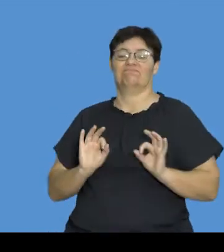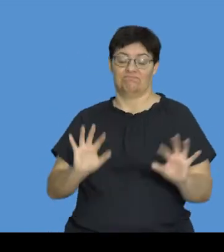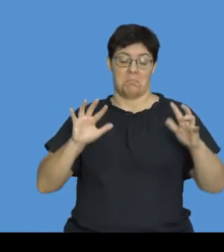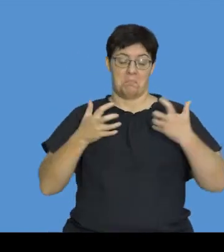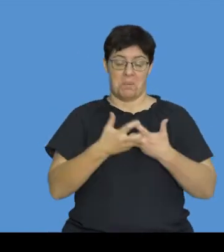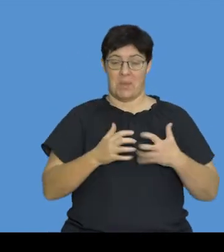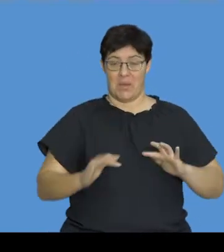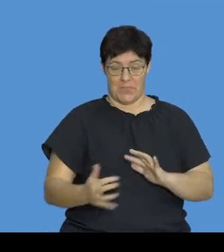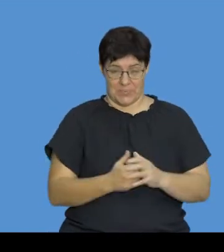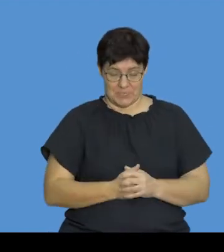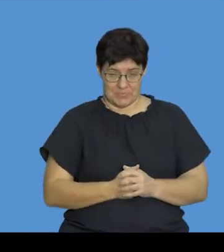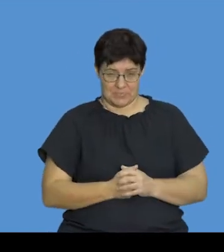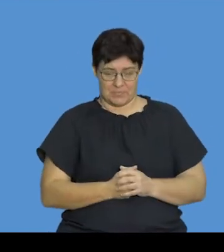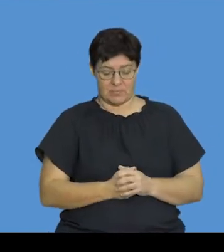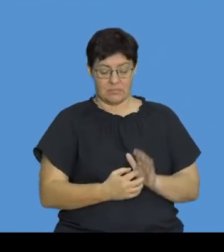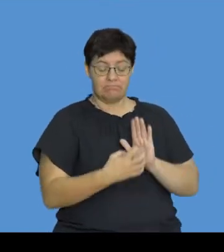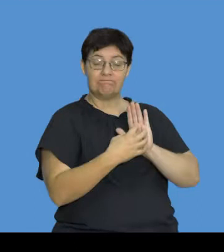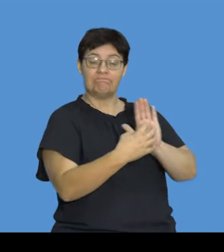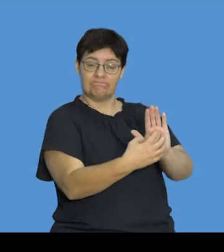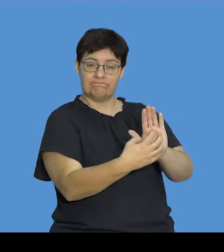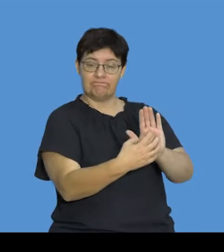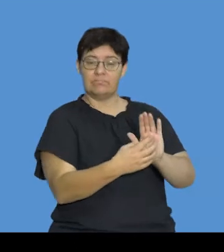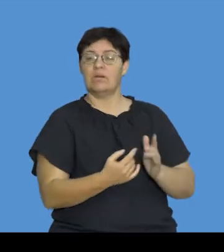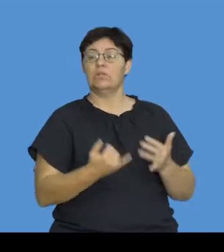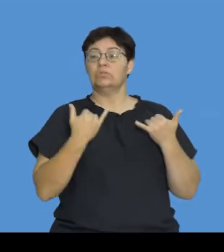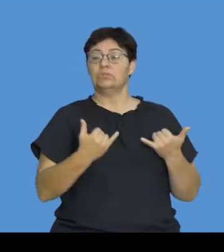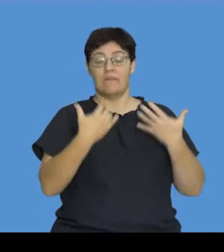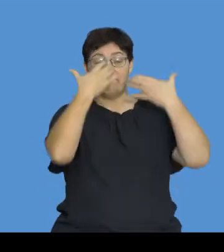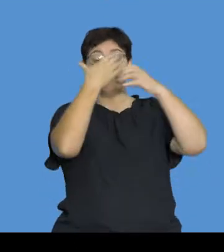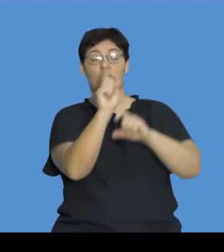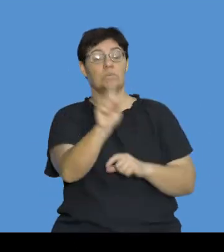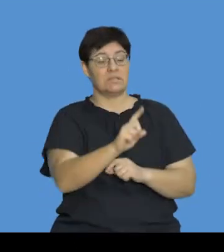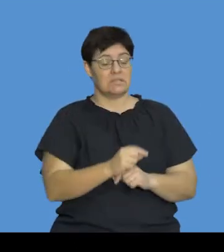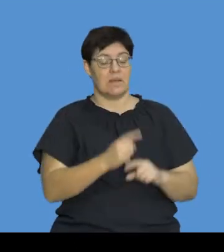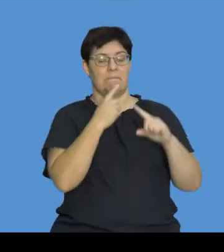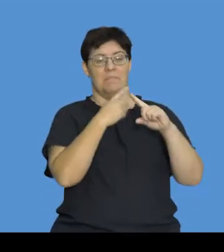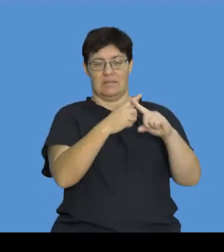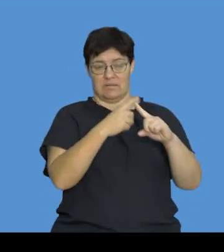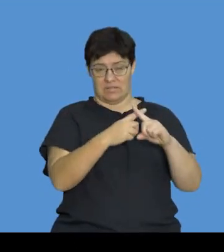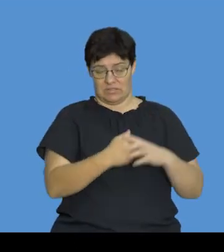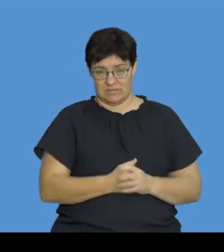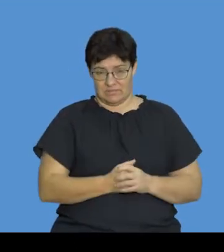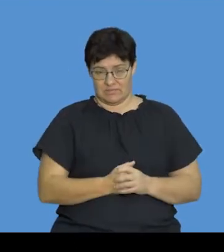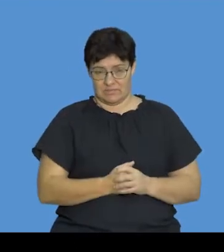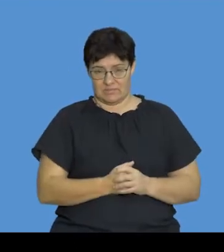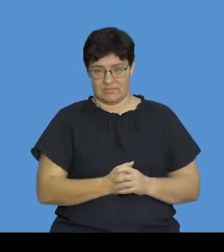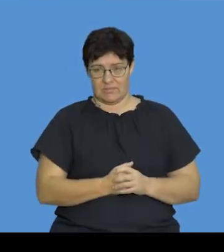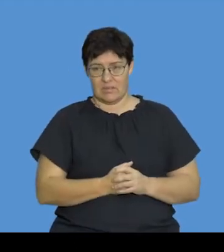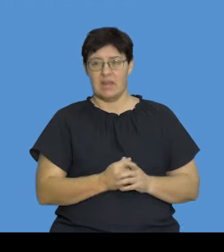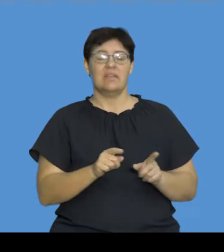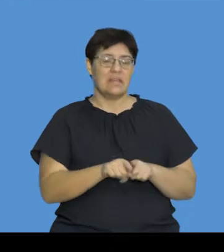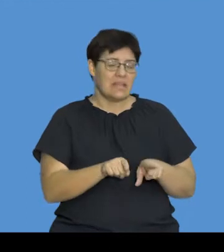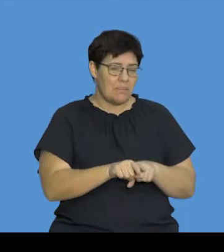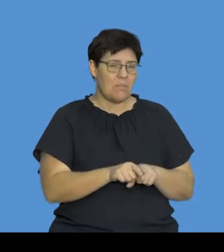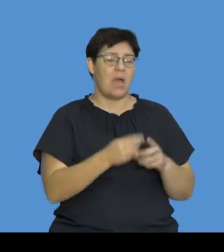the case. Now, the main operation that we're going to be dealing with is multiplication. And we're going to have what you